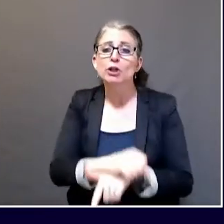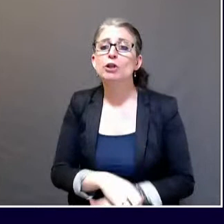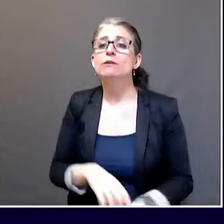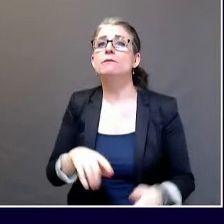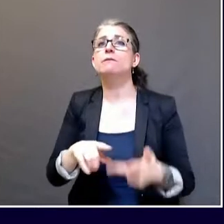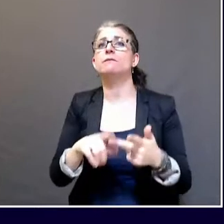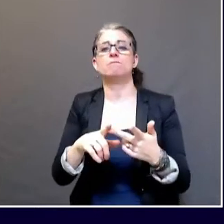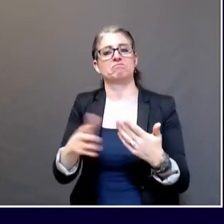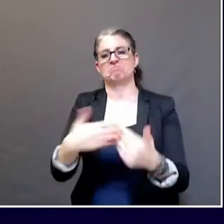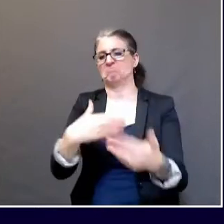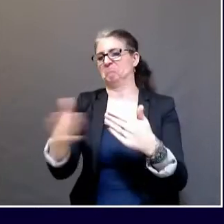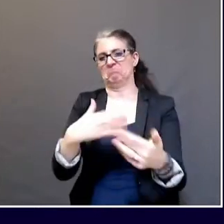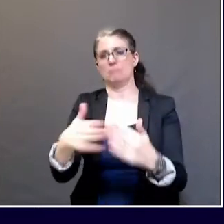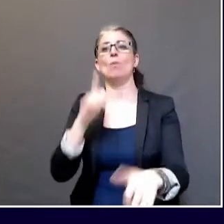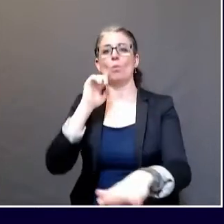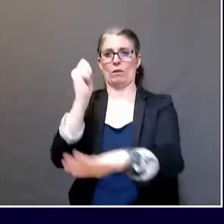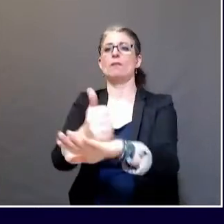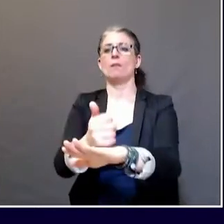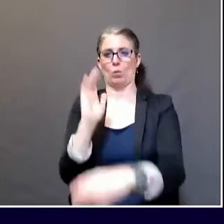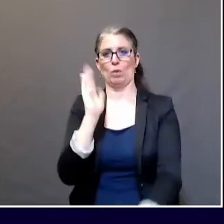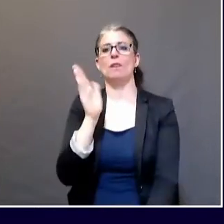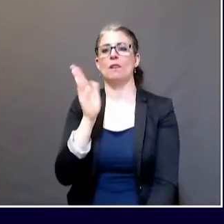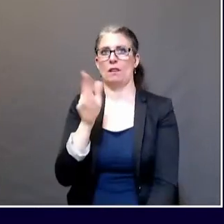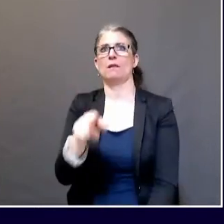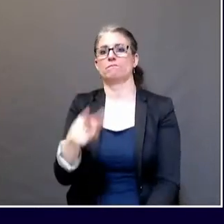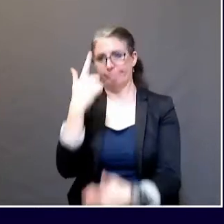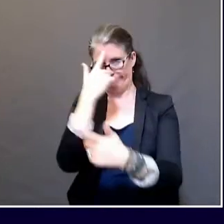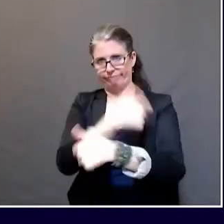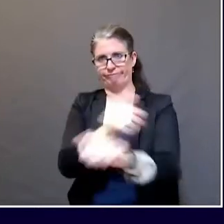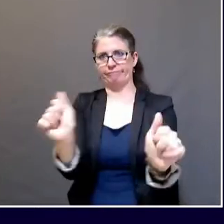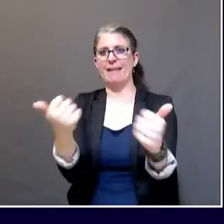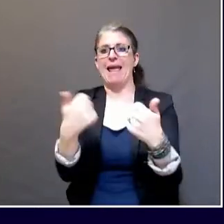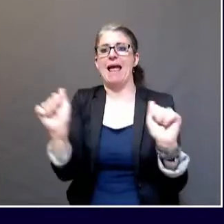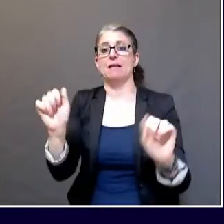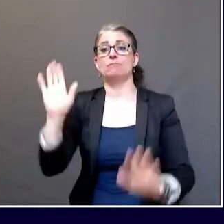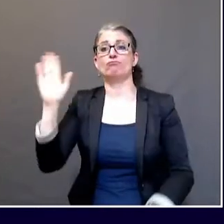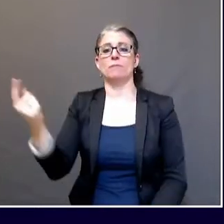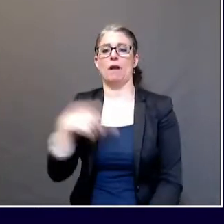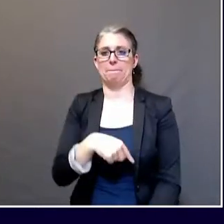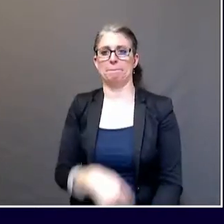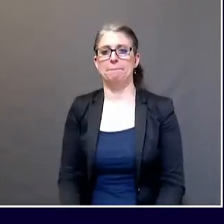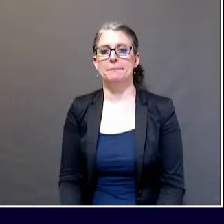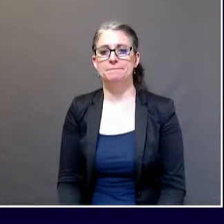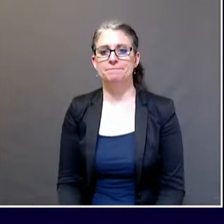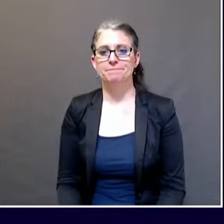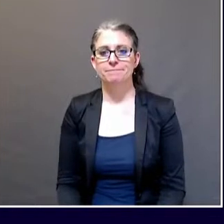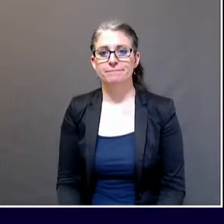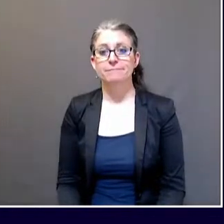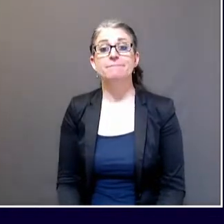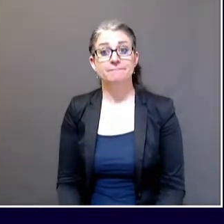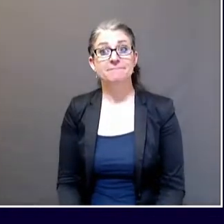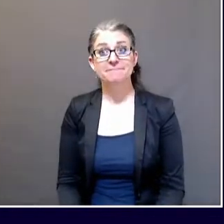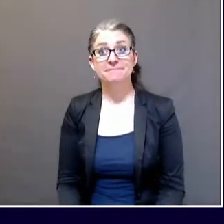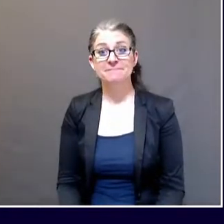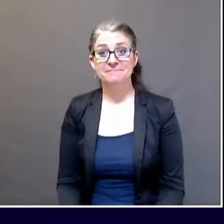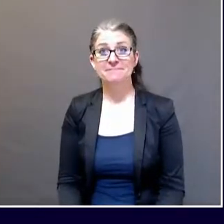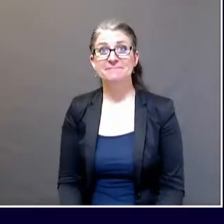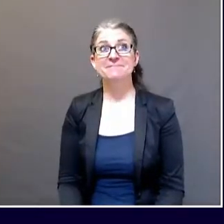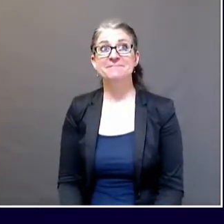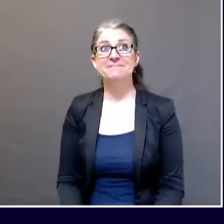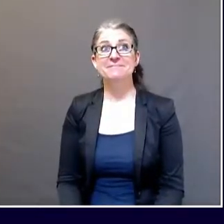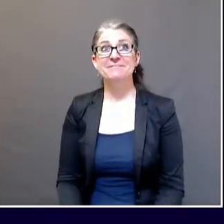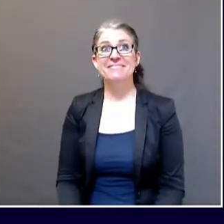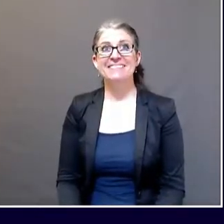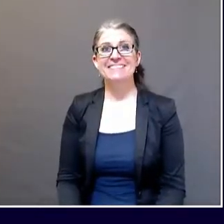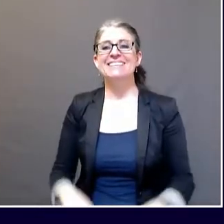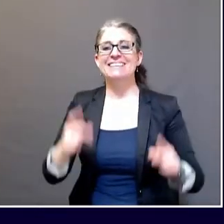supply increases, some of these phases and distinctions are no longer needed. That's right. Let's all hope that at